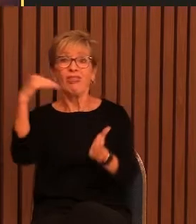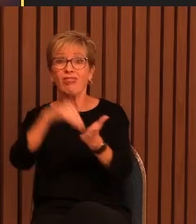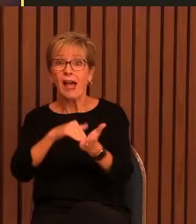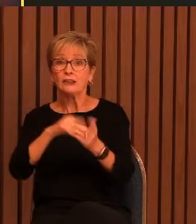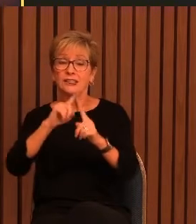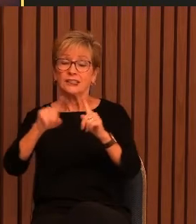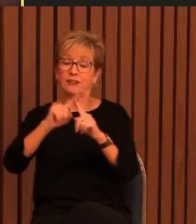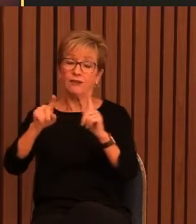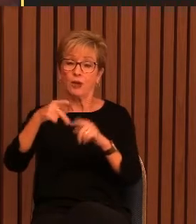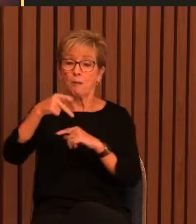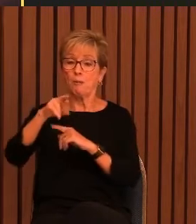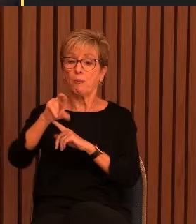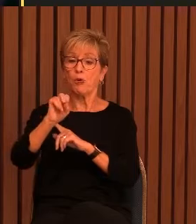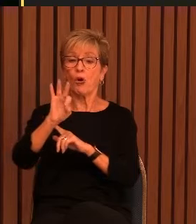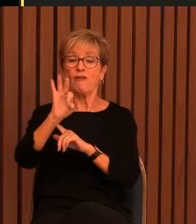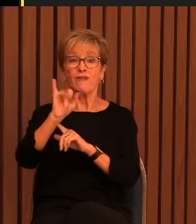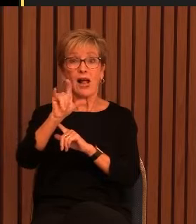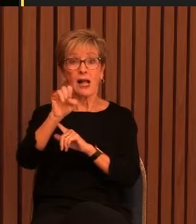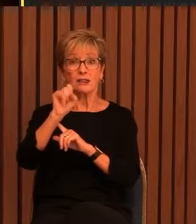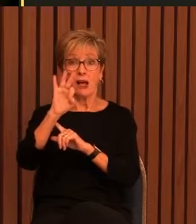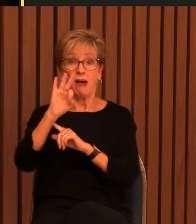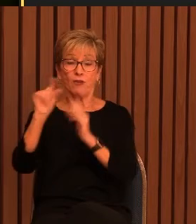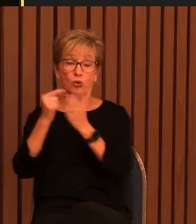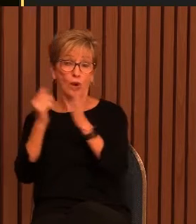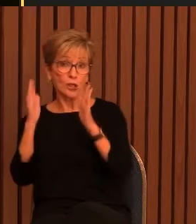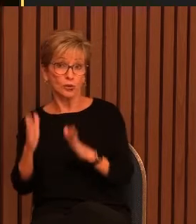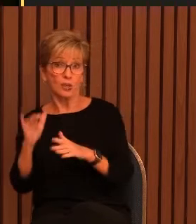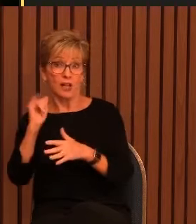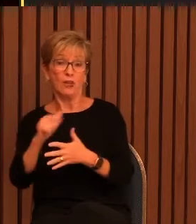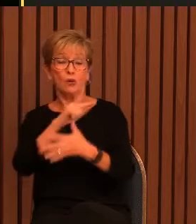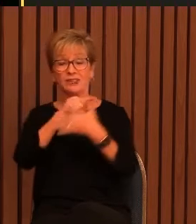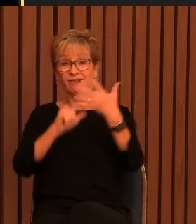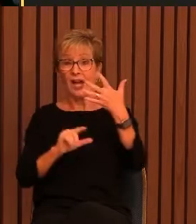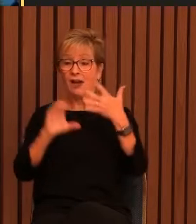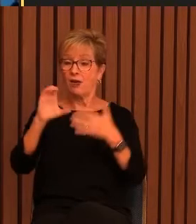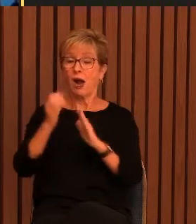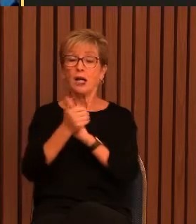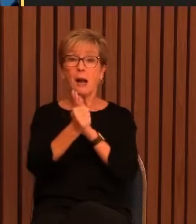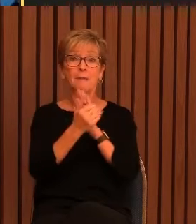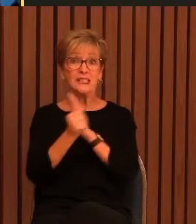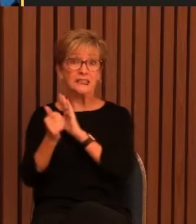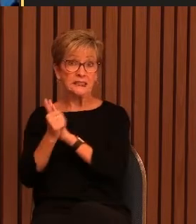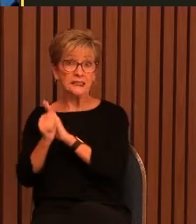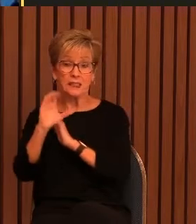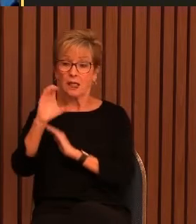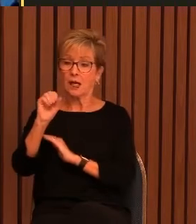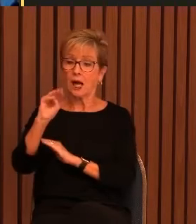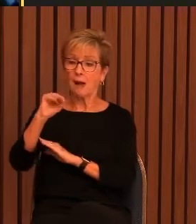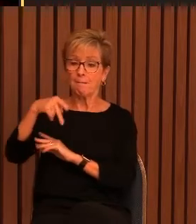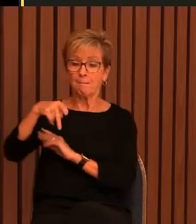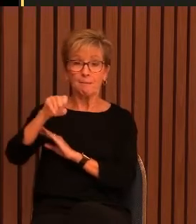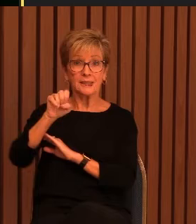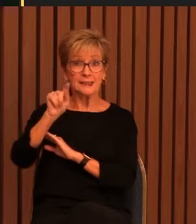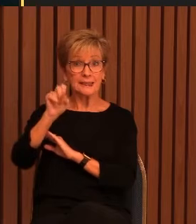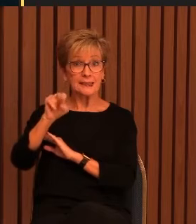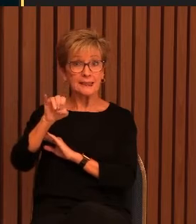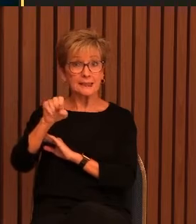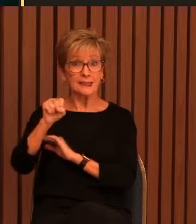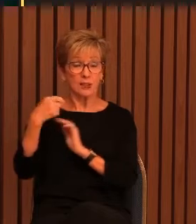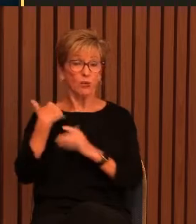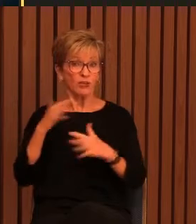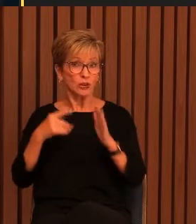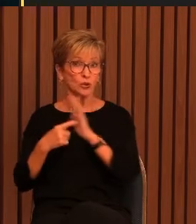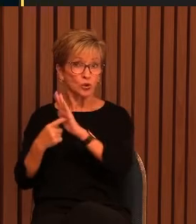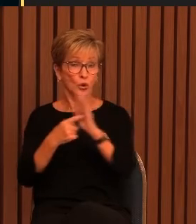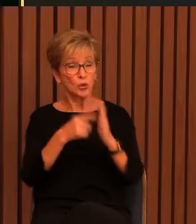graduate, and those 5 competencies that we showed you before are on every single one of them. There